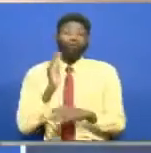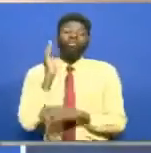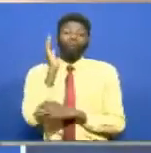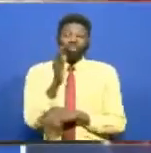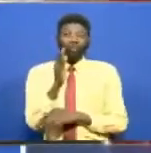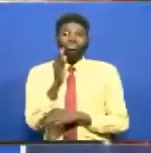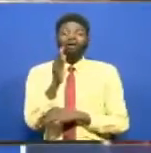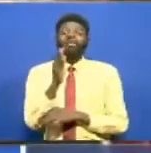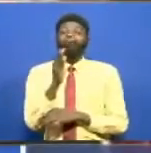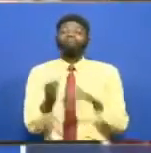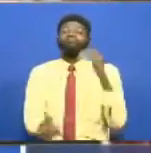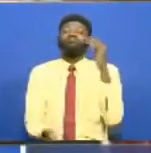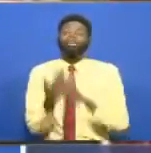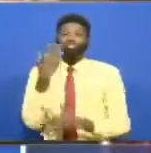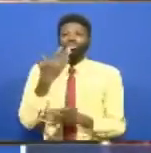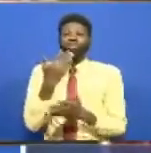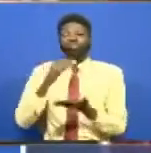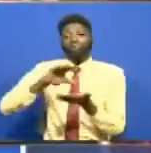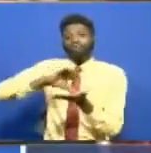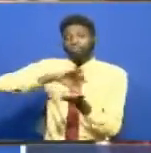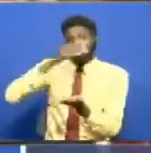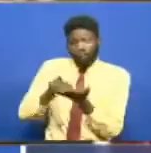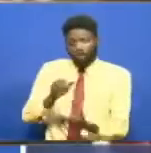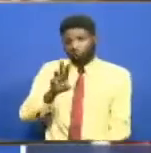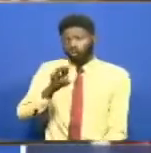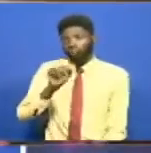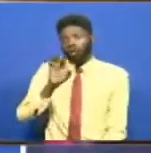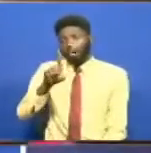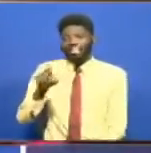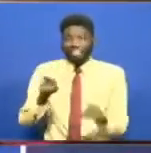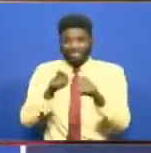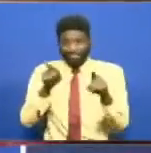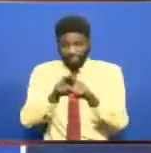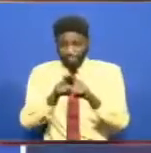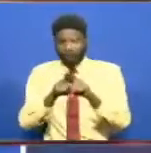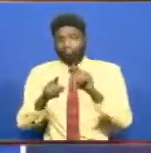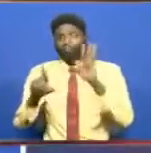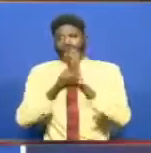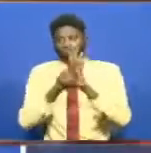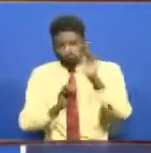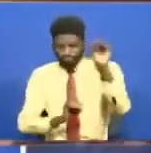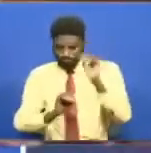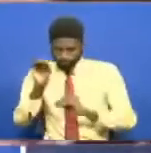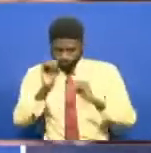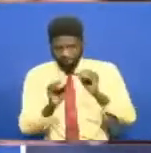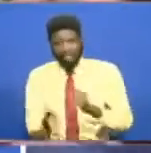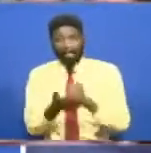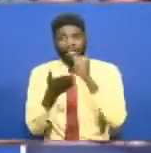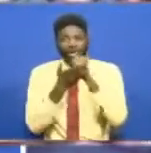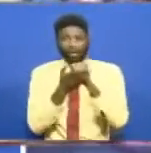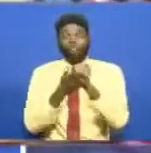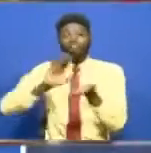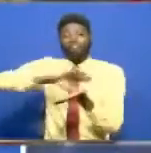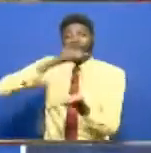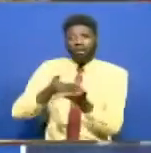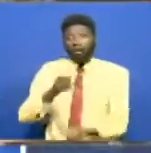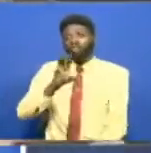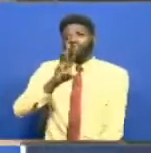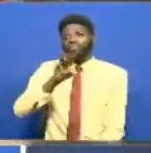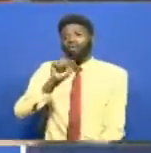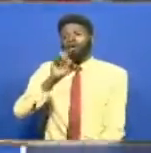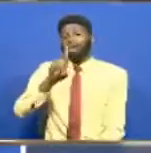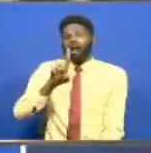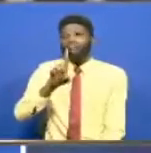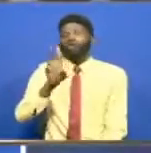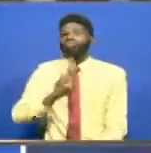Development Fund 2020, which will provide a legal framework for the operationalization of Ward Development Fund intended